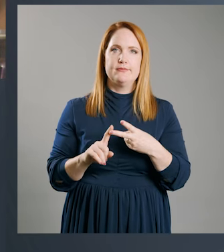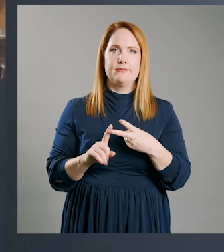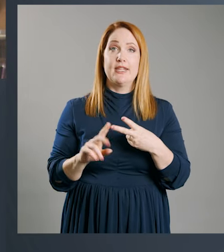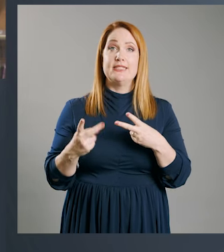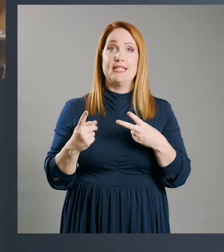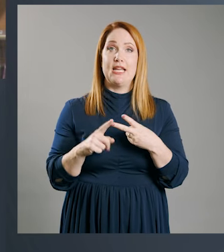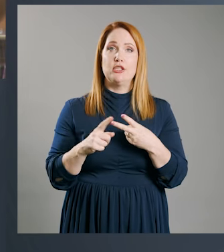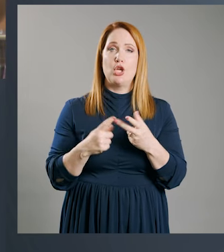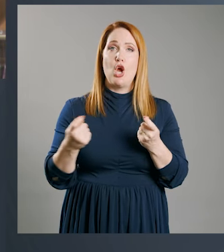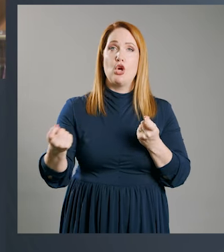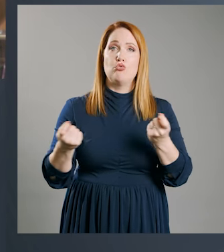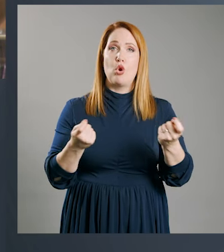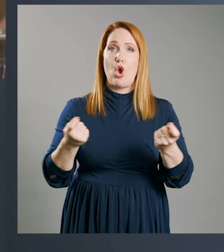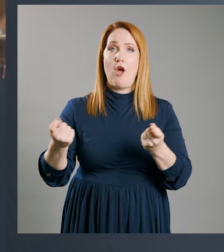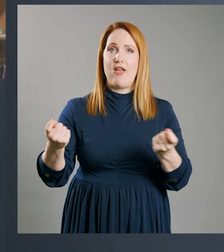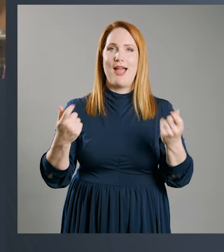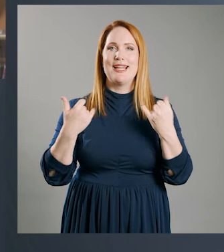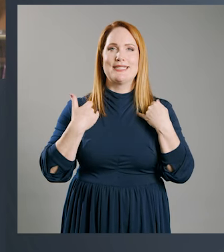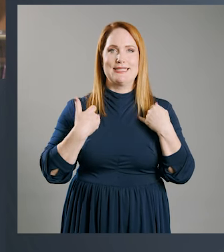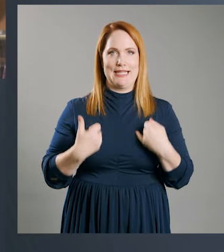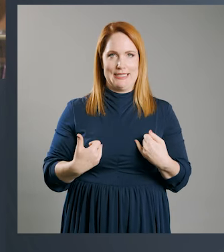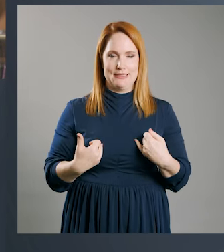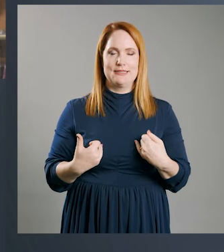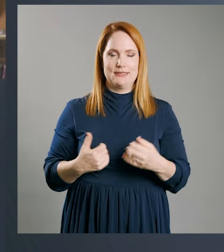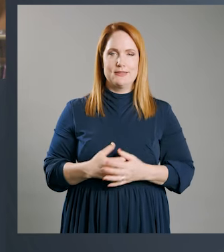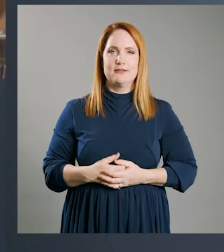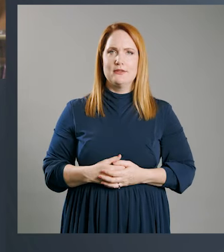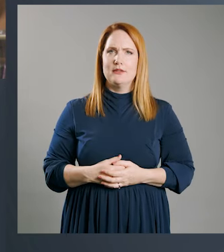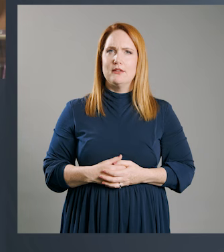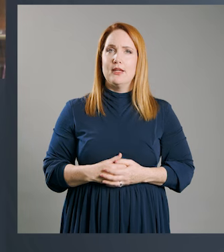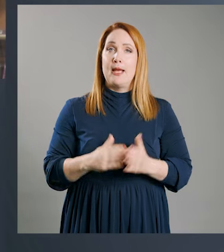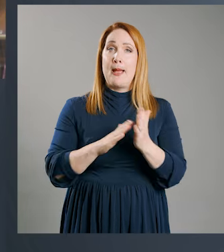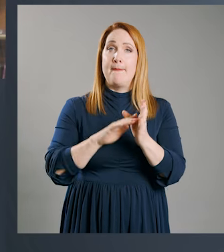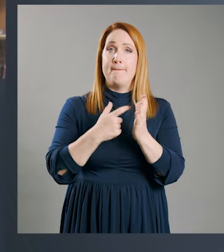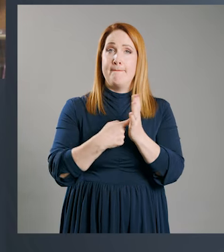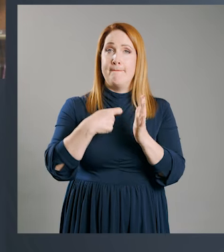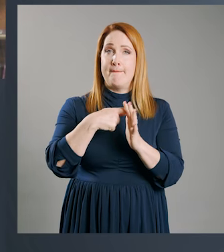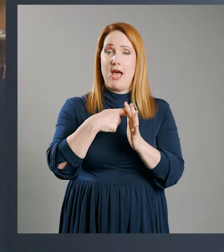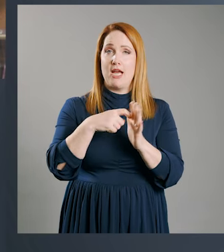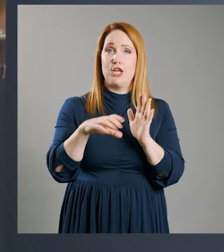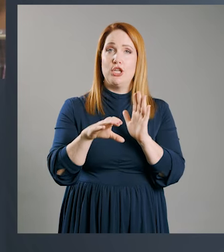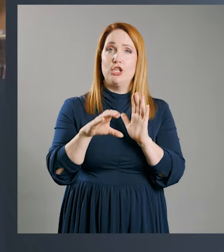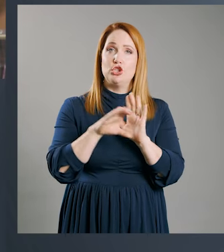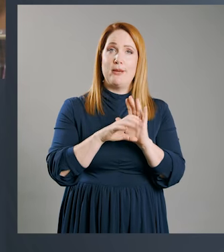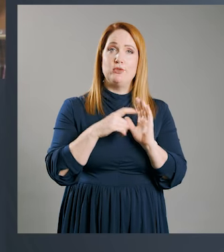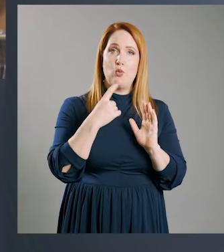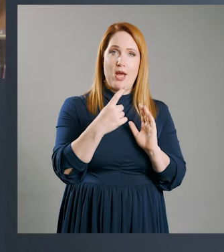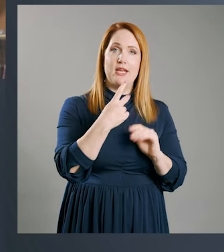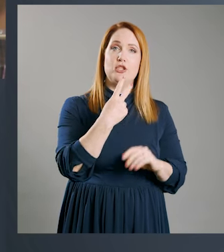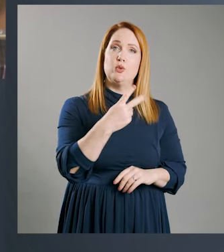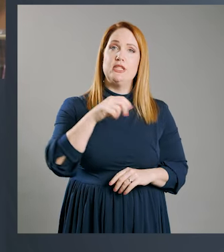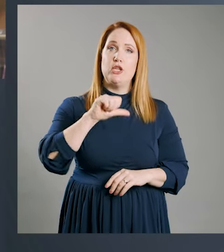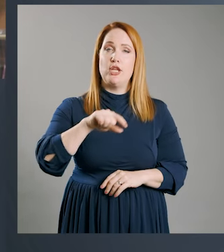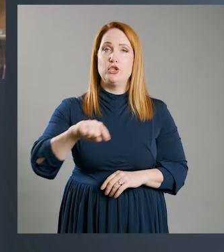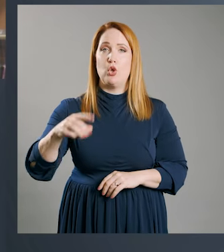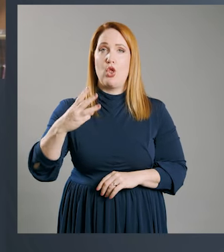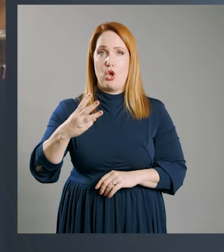The second was in ruling over sickness. We read about this a little later in Mark chapter 1, verses